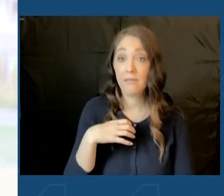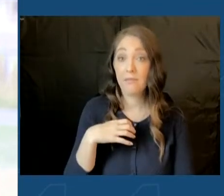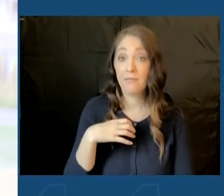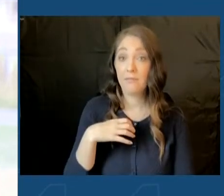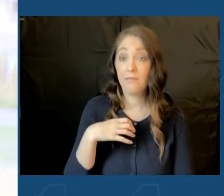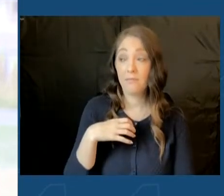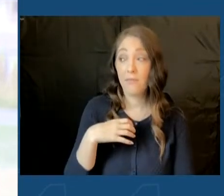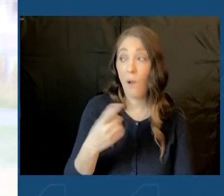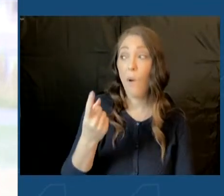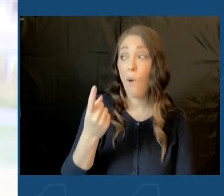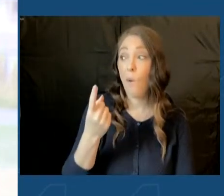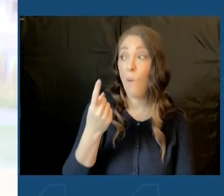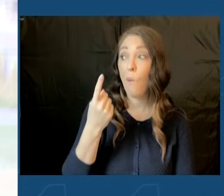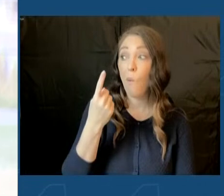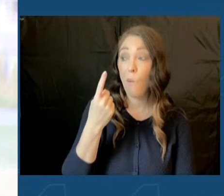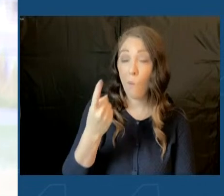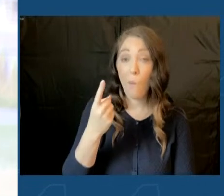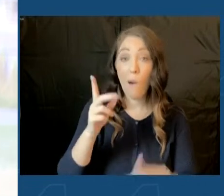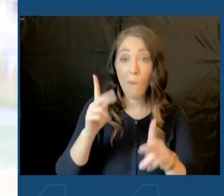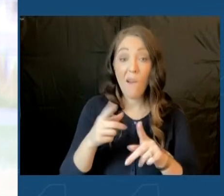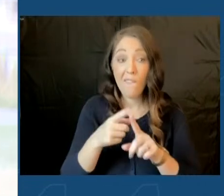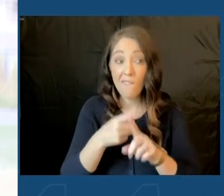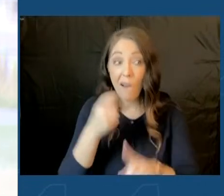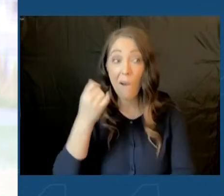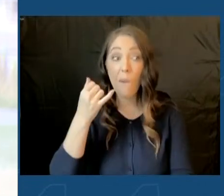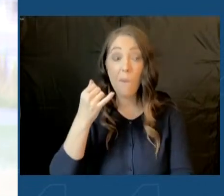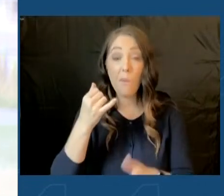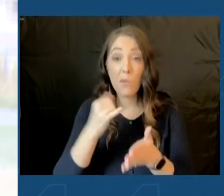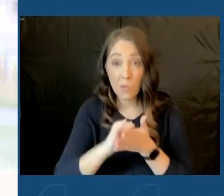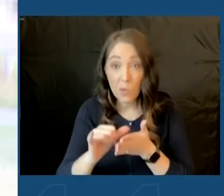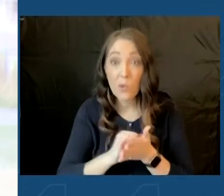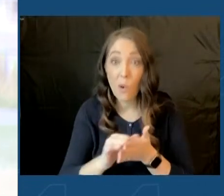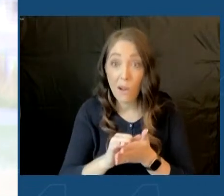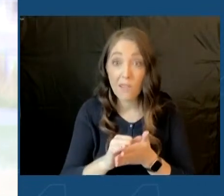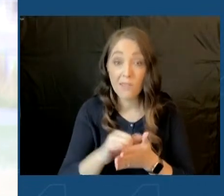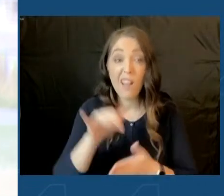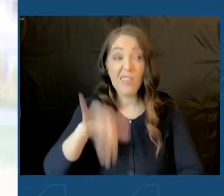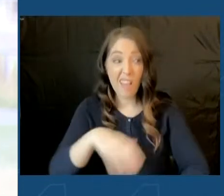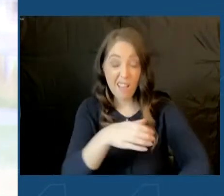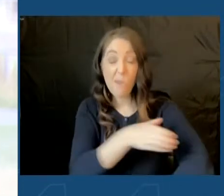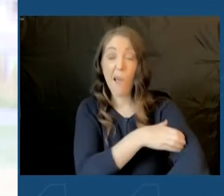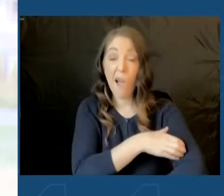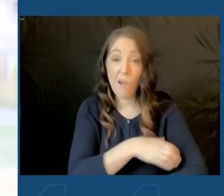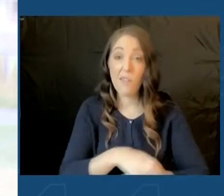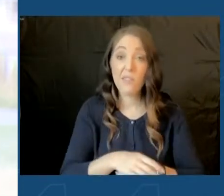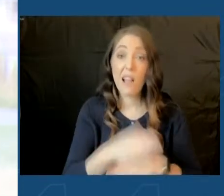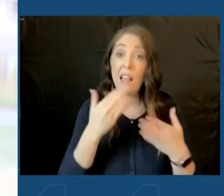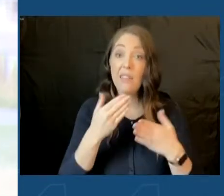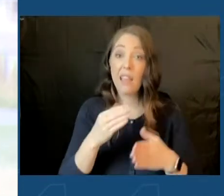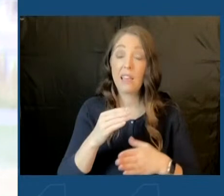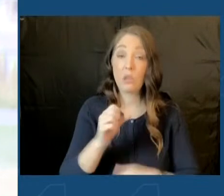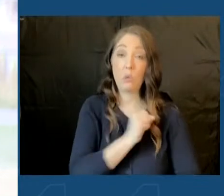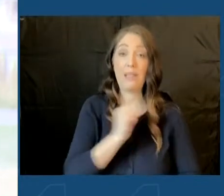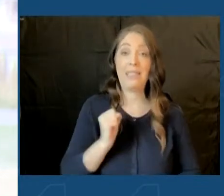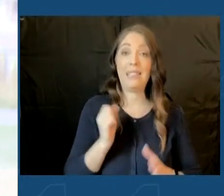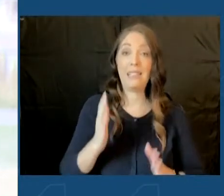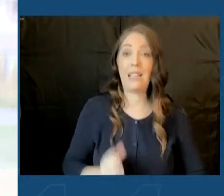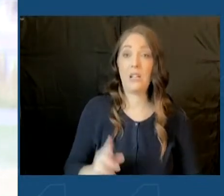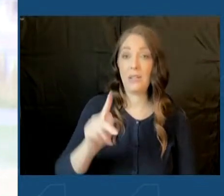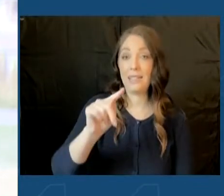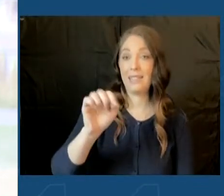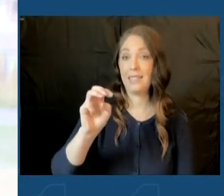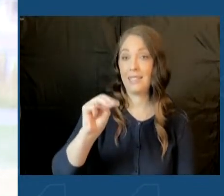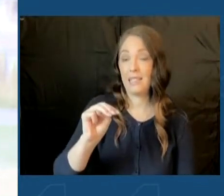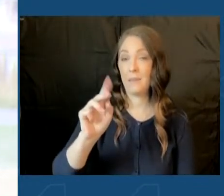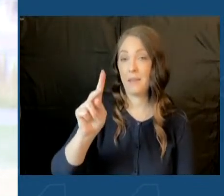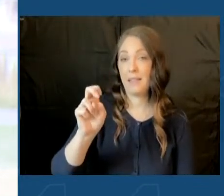power. And that power has been exercised to do good. And I want to thank Senator Tim Kennedy. Let's give him a round of applause for